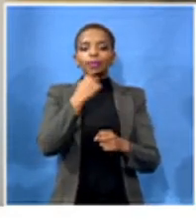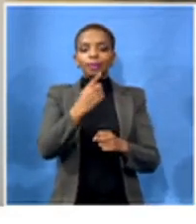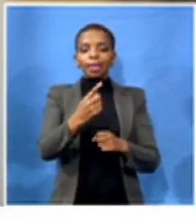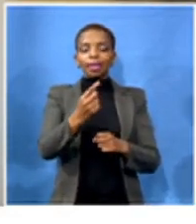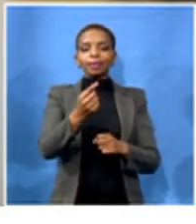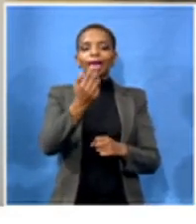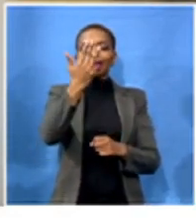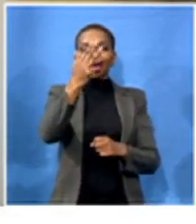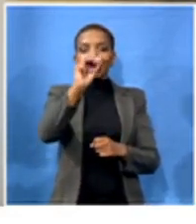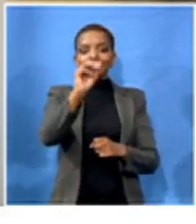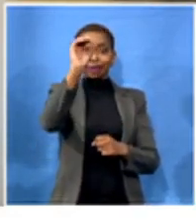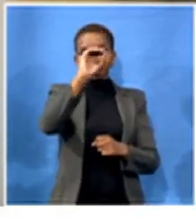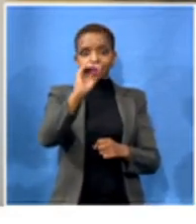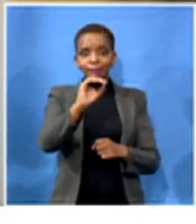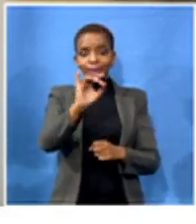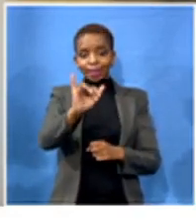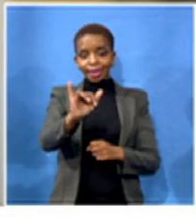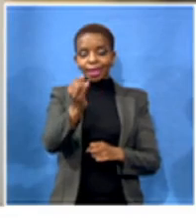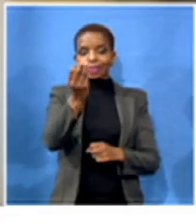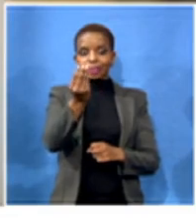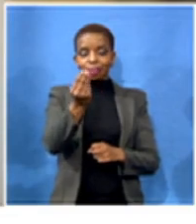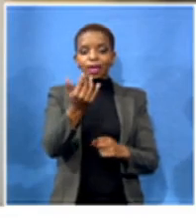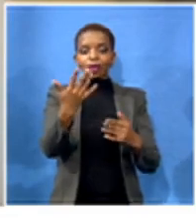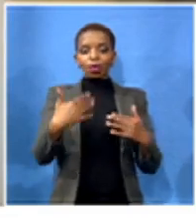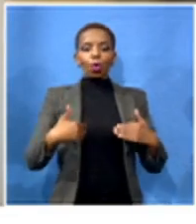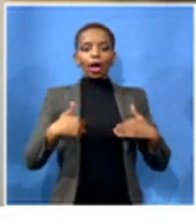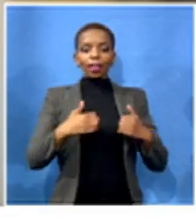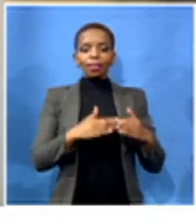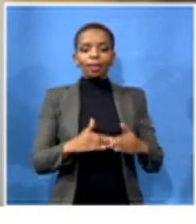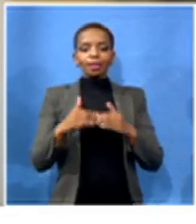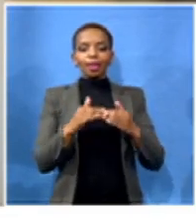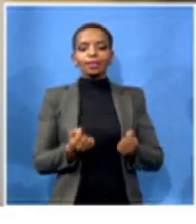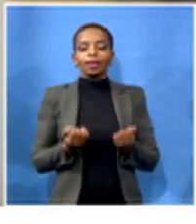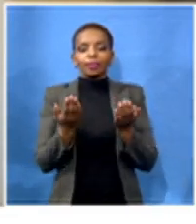money is actually used in healthcare services.